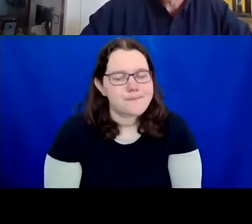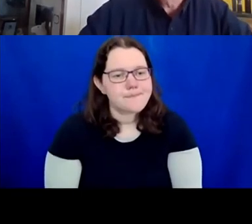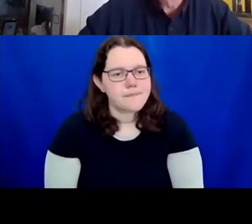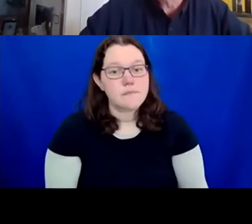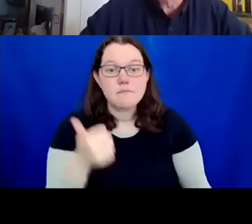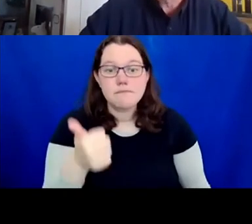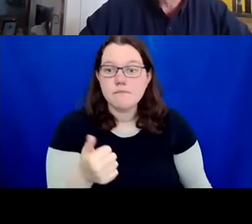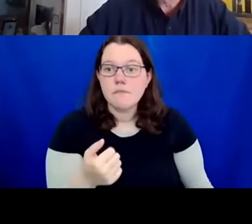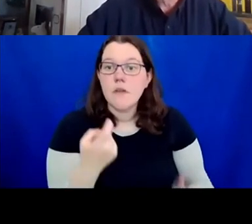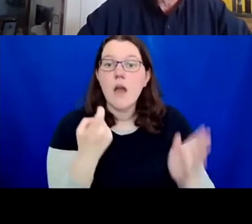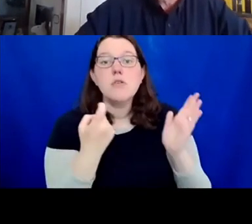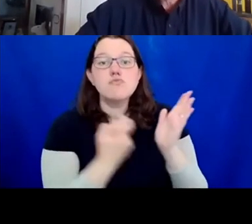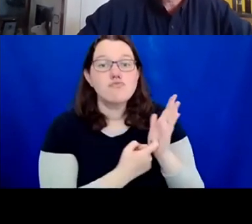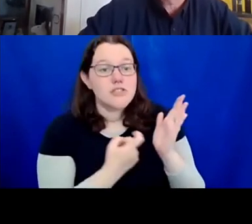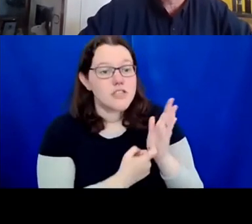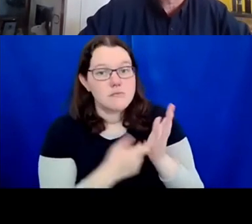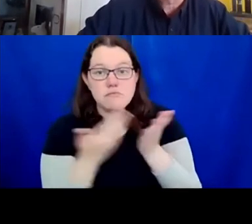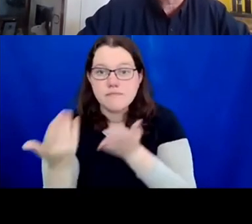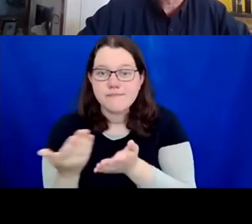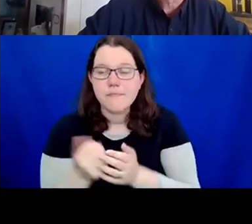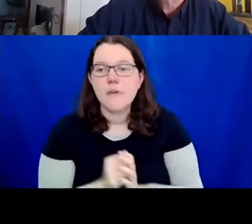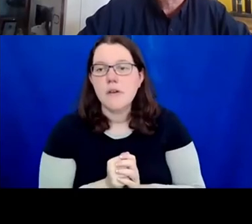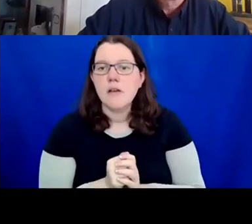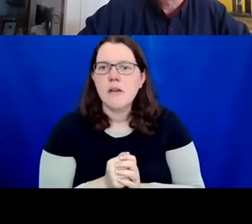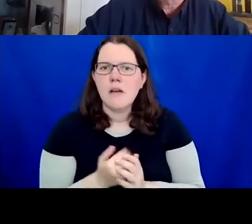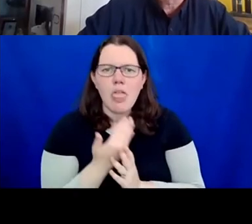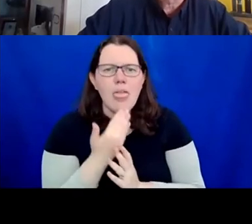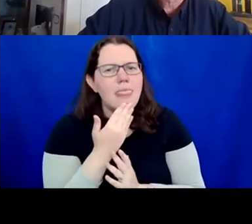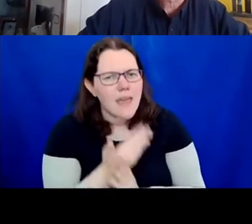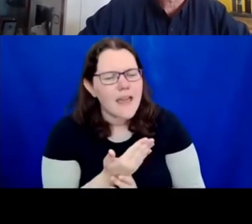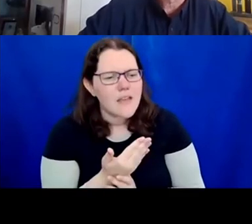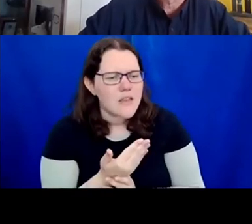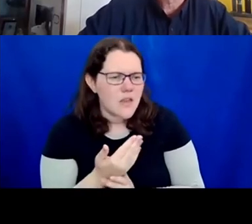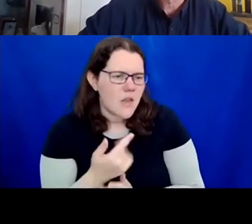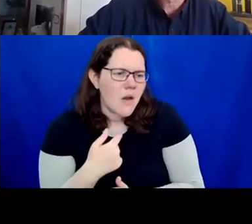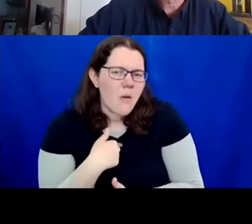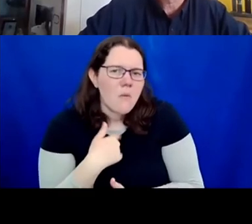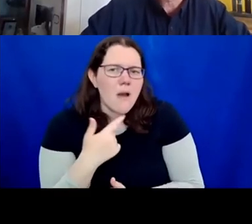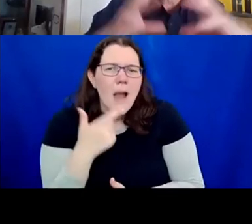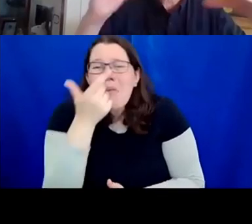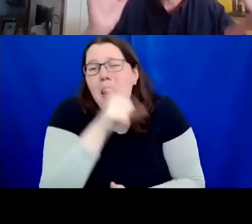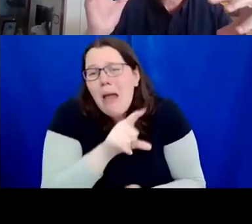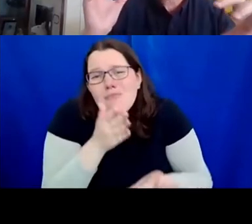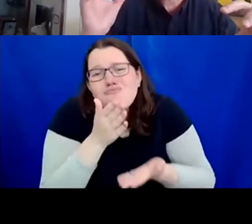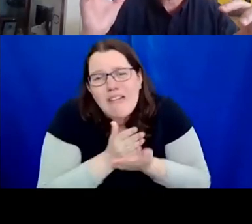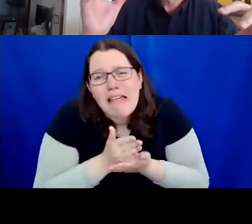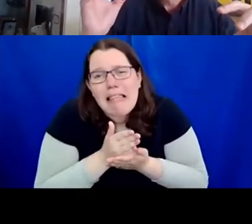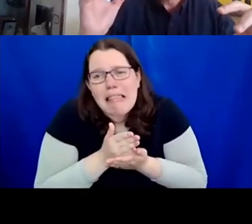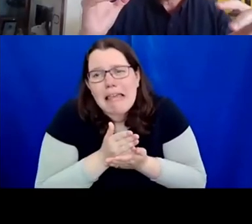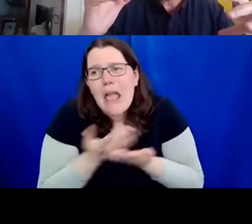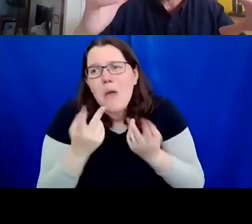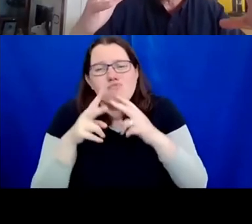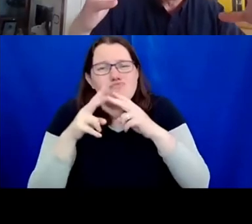Yeah, thanks very much for that. I mean, I'm sort of lucky in a way that, I'm in a research centre, just actually taking up the last couple of questions.